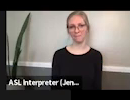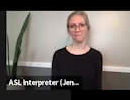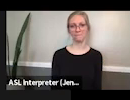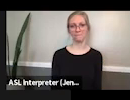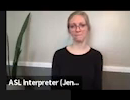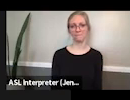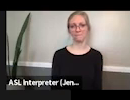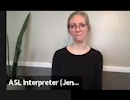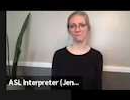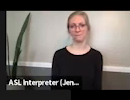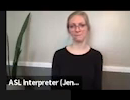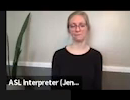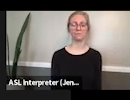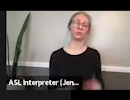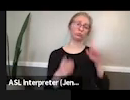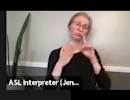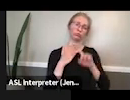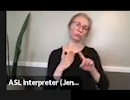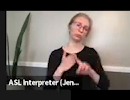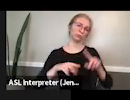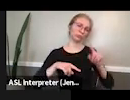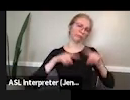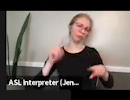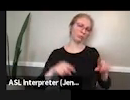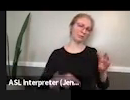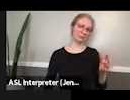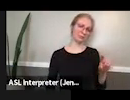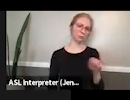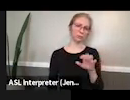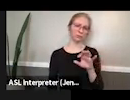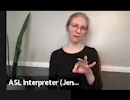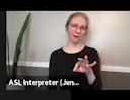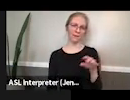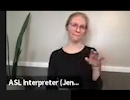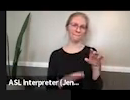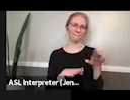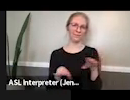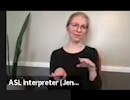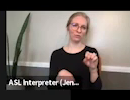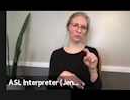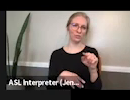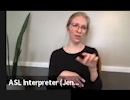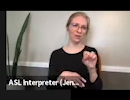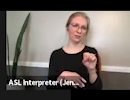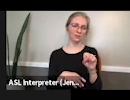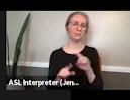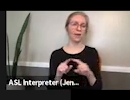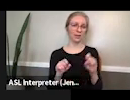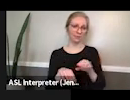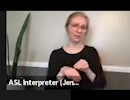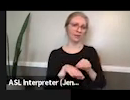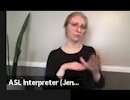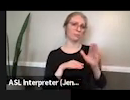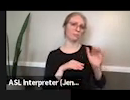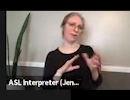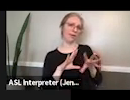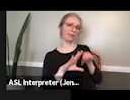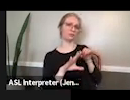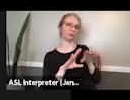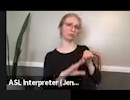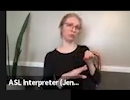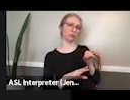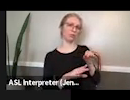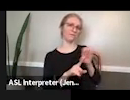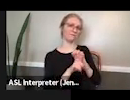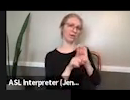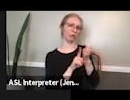Research varies. There's 6 to 9 behavior states, but it can be influenced by external environmental factors. So you have